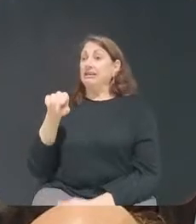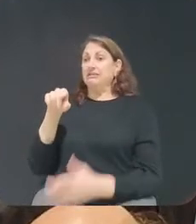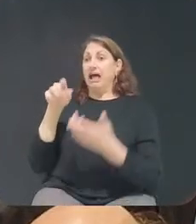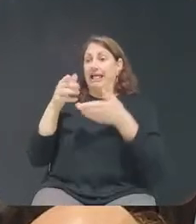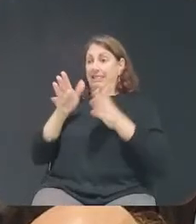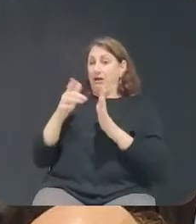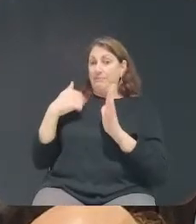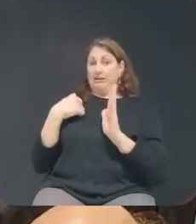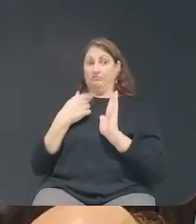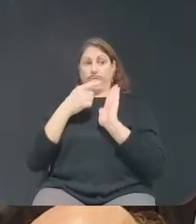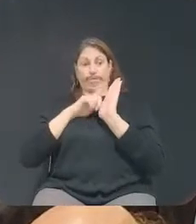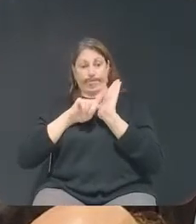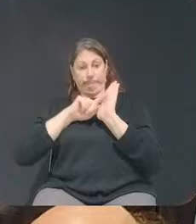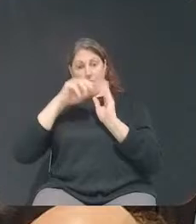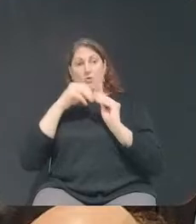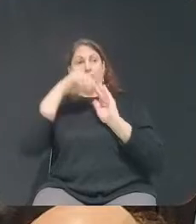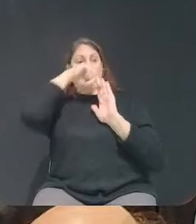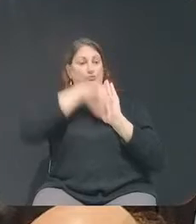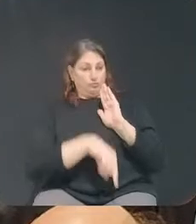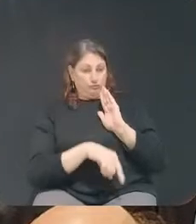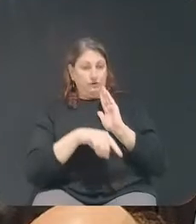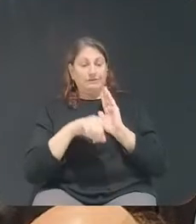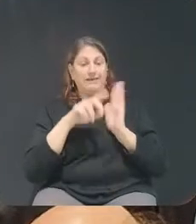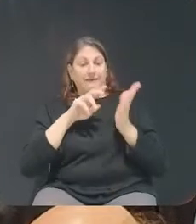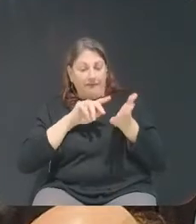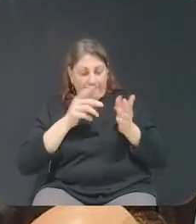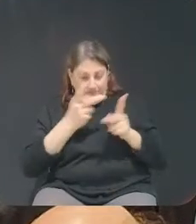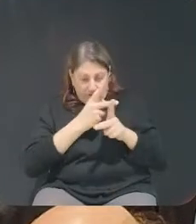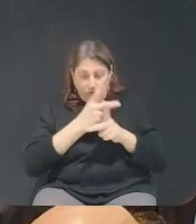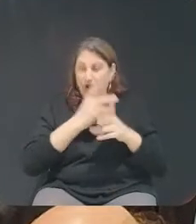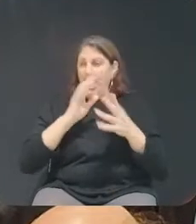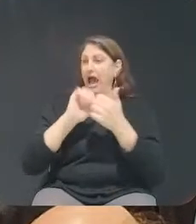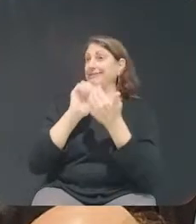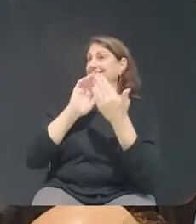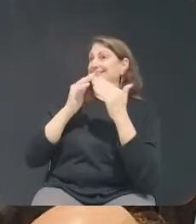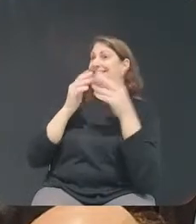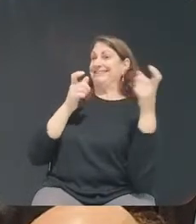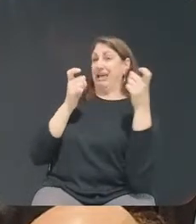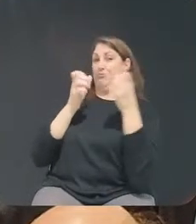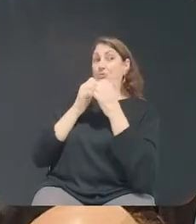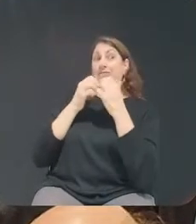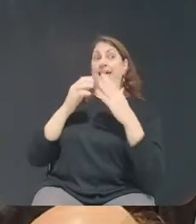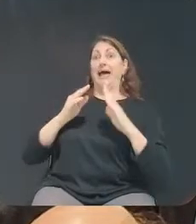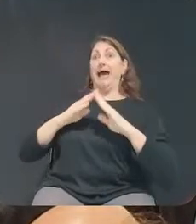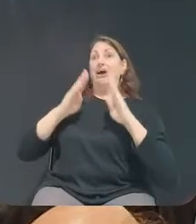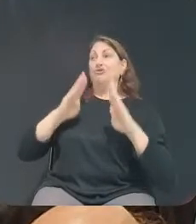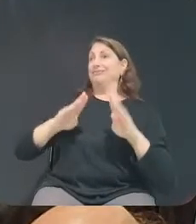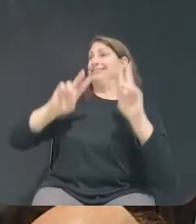deeper dive into how the city dealt with its housing and shack issue in 1941.